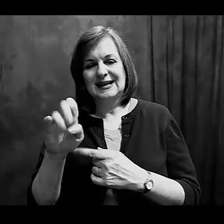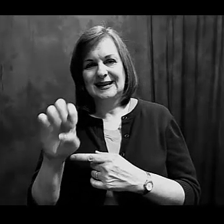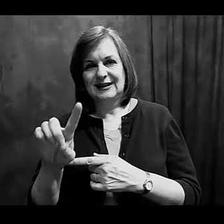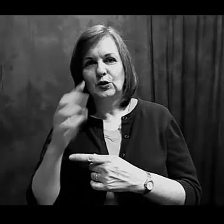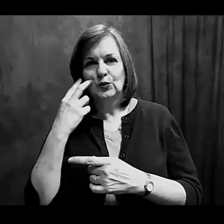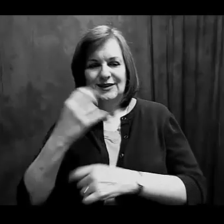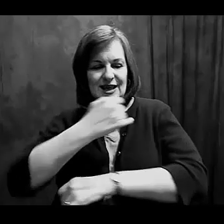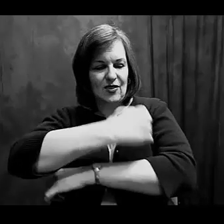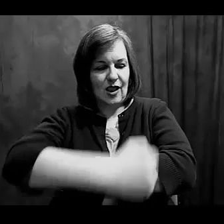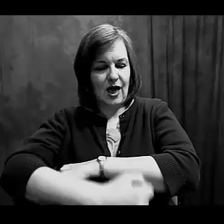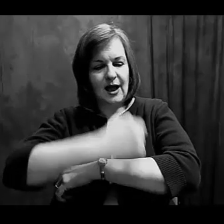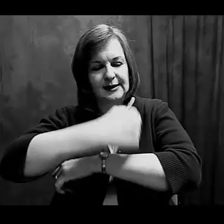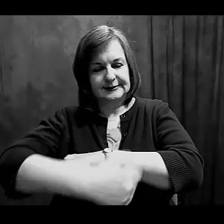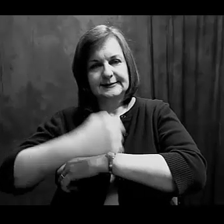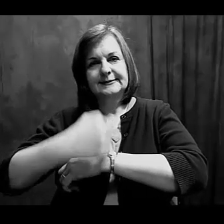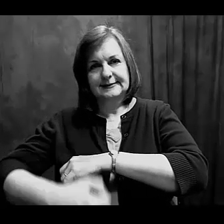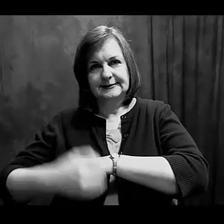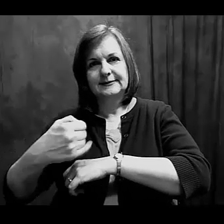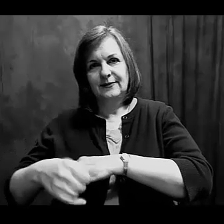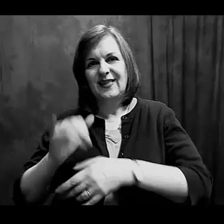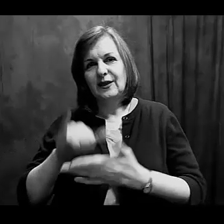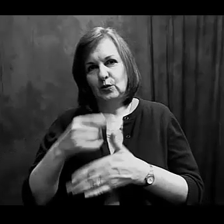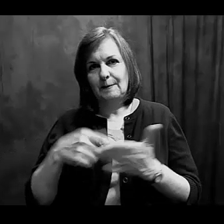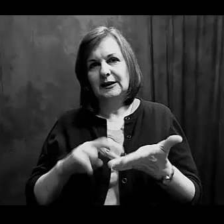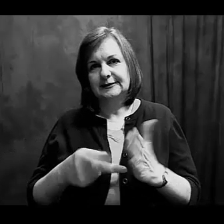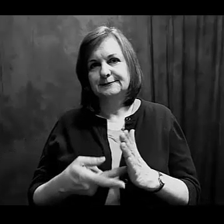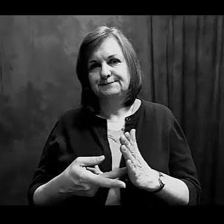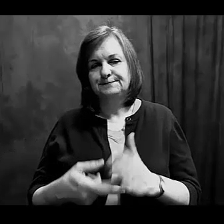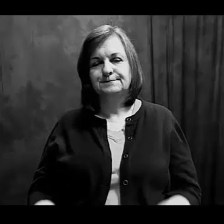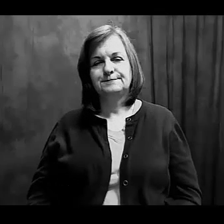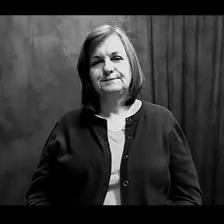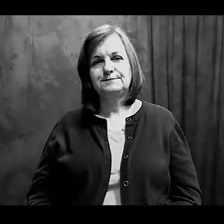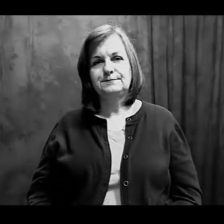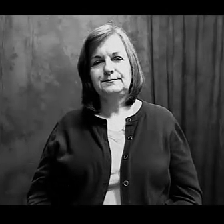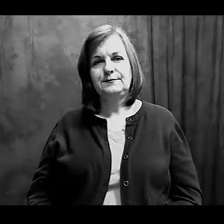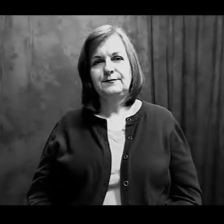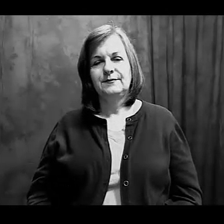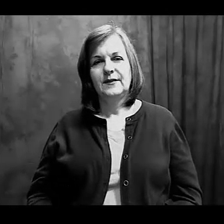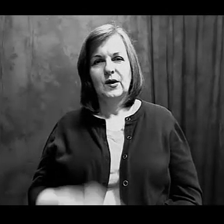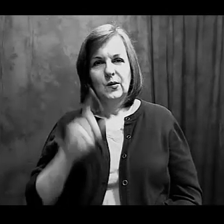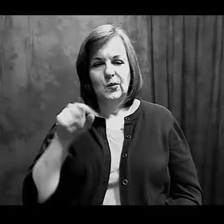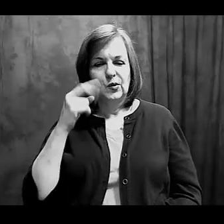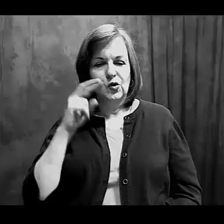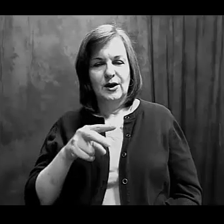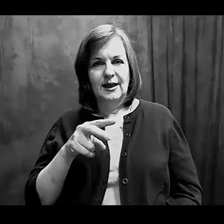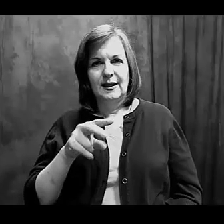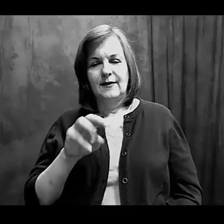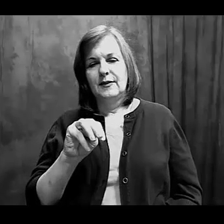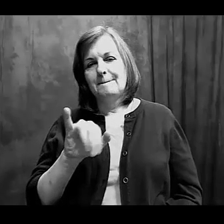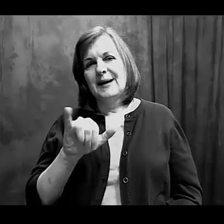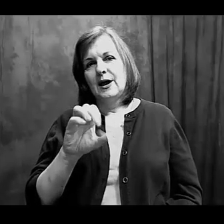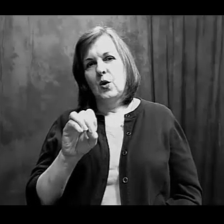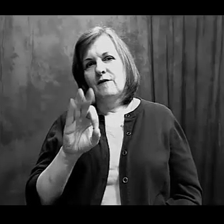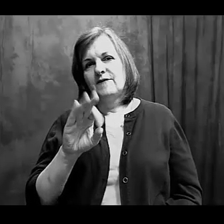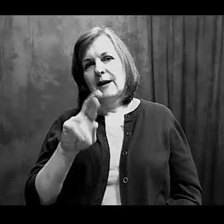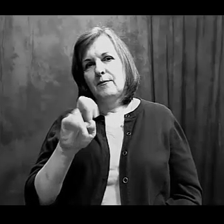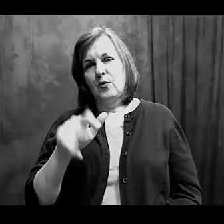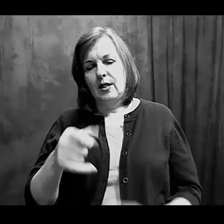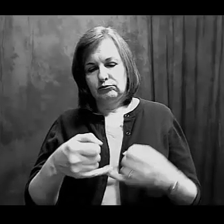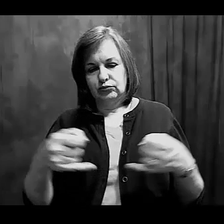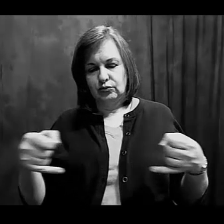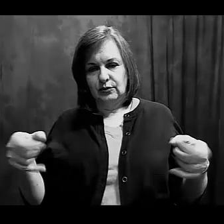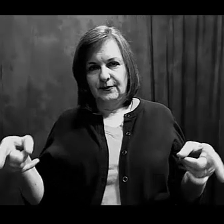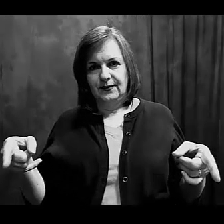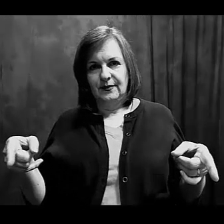that here. So when we look at a myofibril, what we're interested in is from